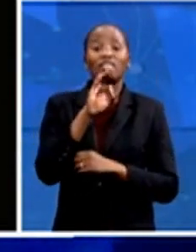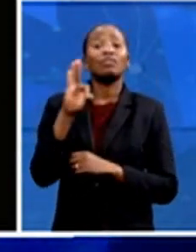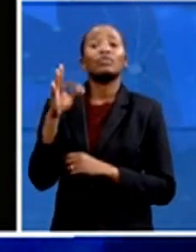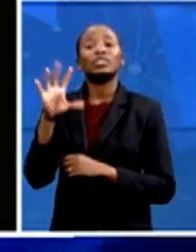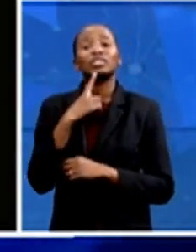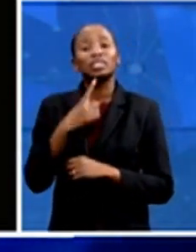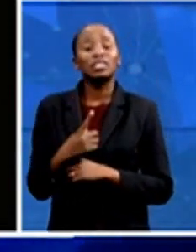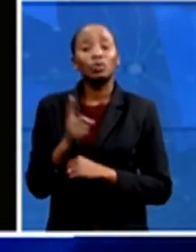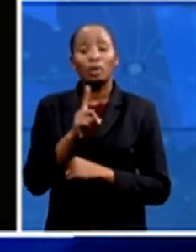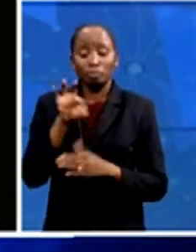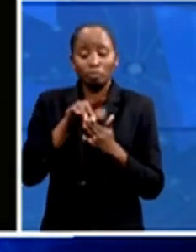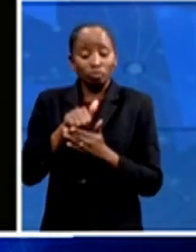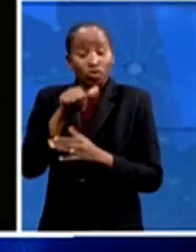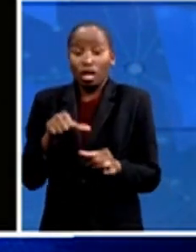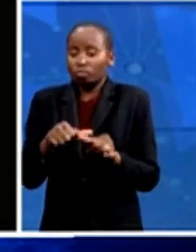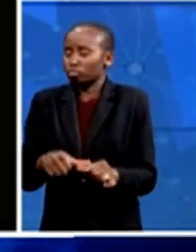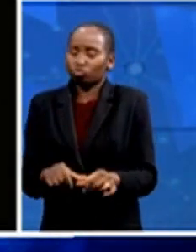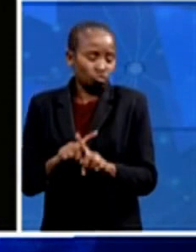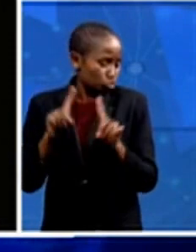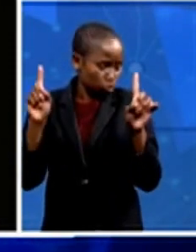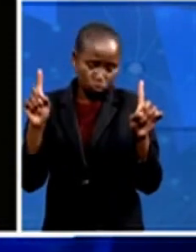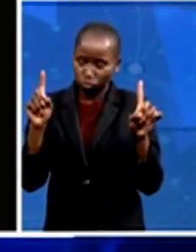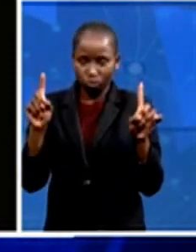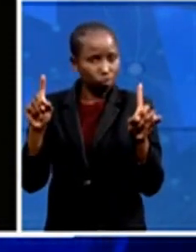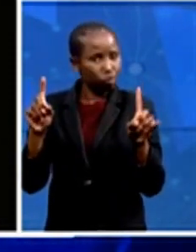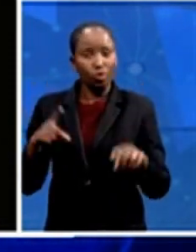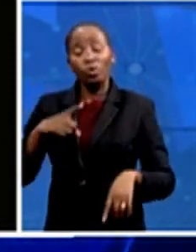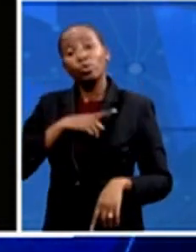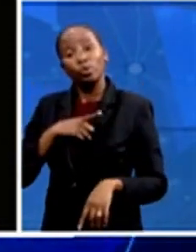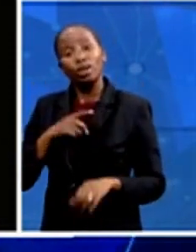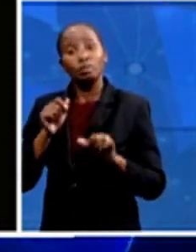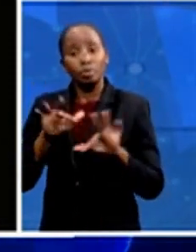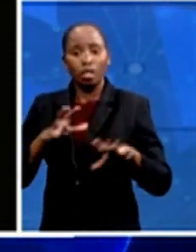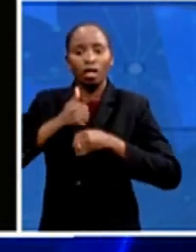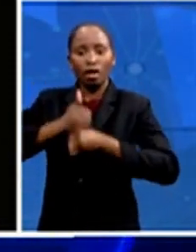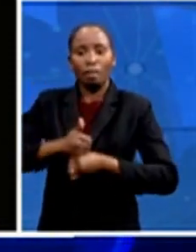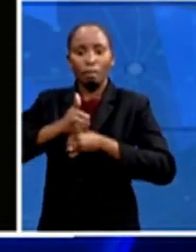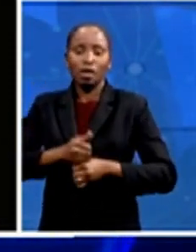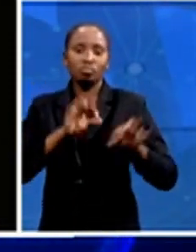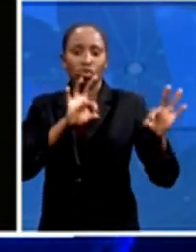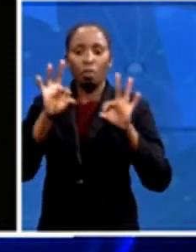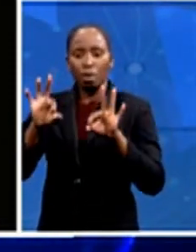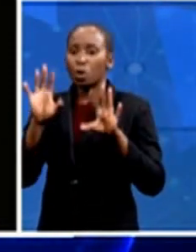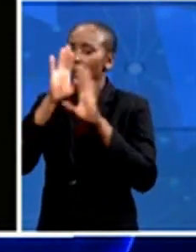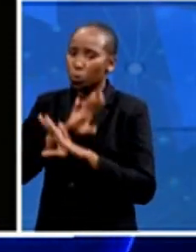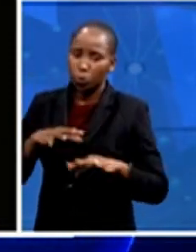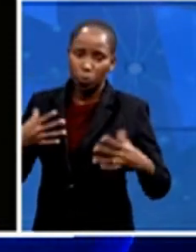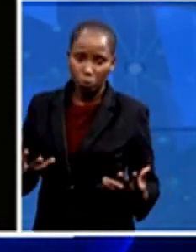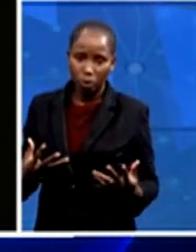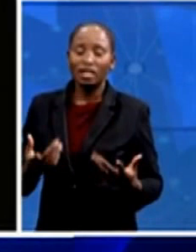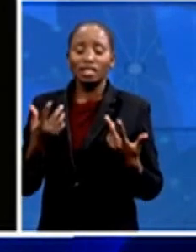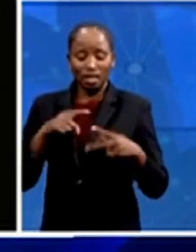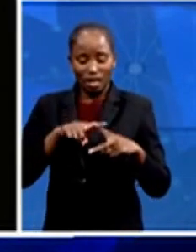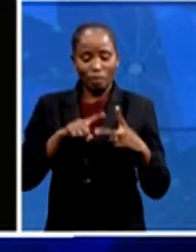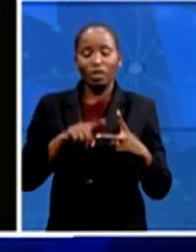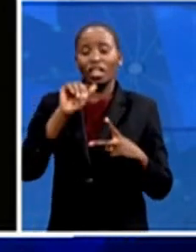well because people could not campaign properly. You have the likes of the DA saying that elections should go ahead, and also citing